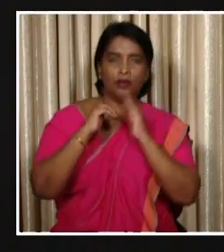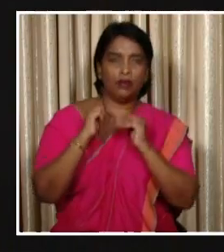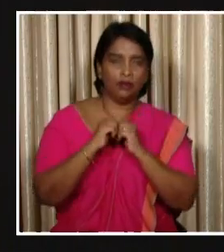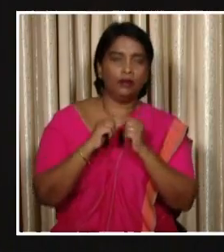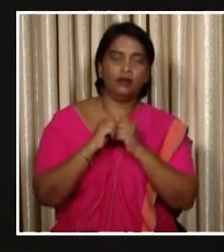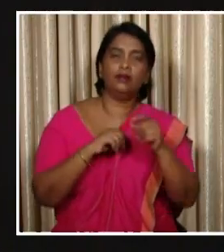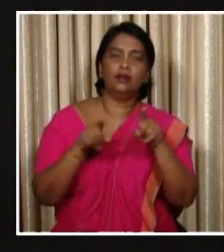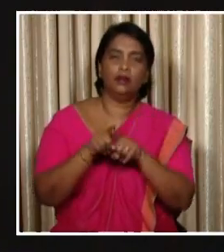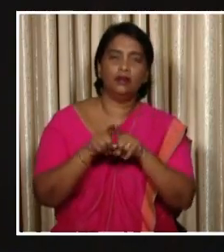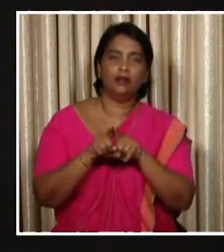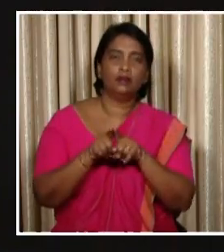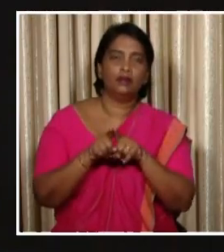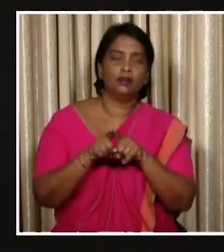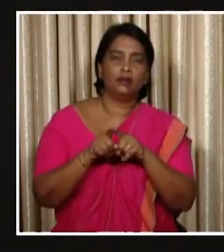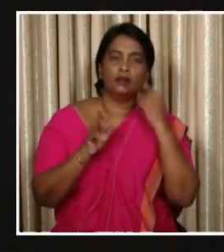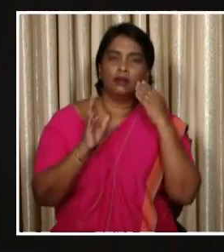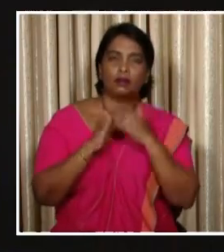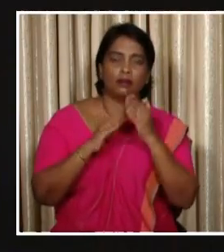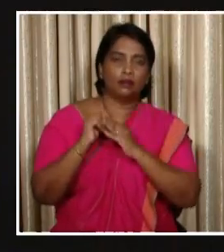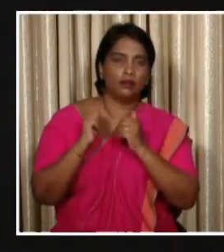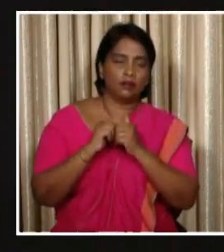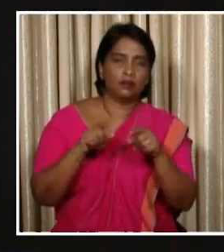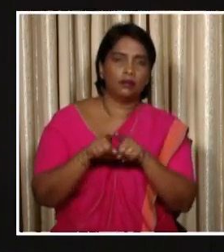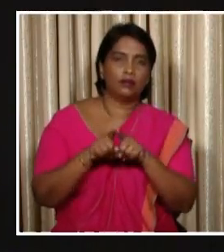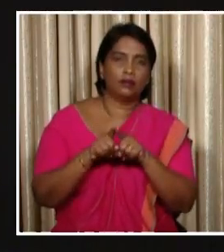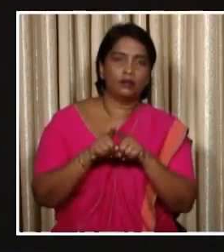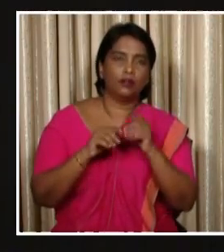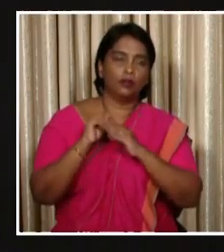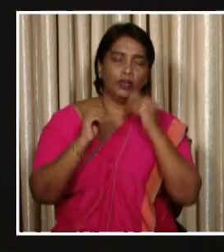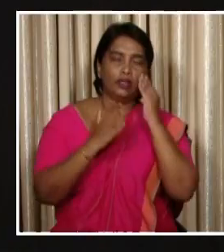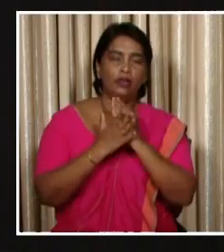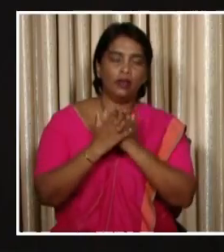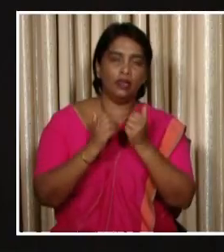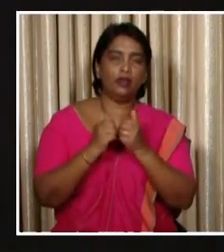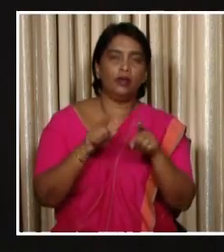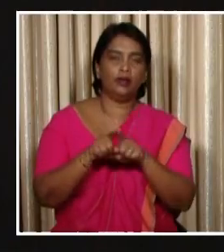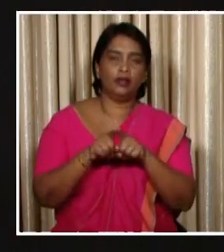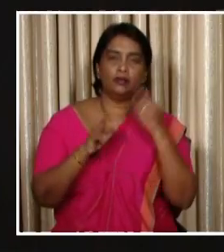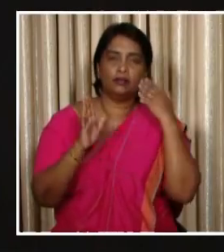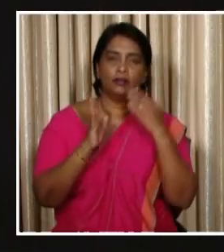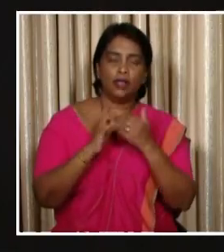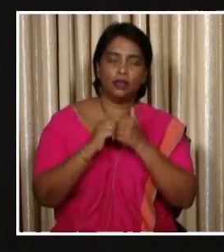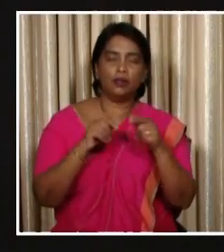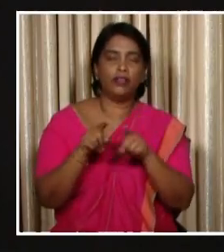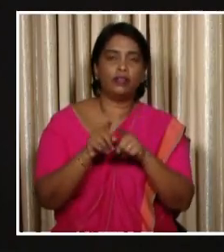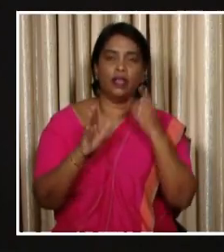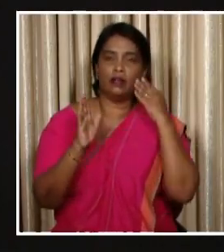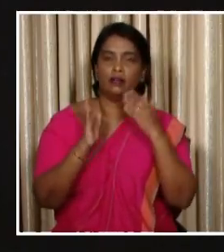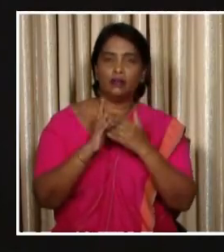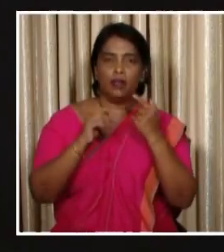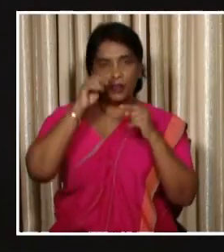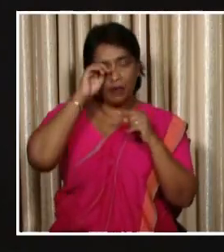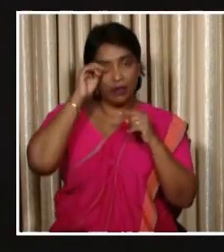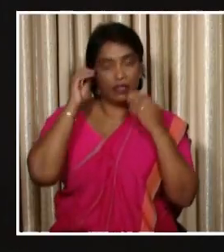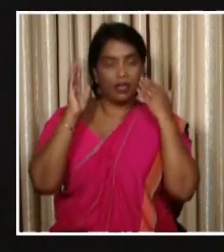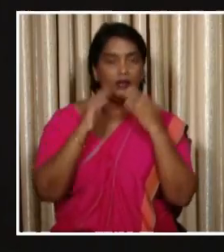now, several agreements have been signed. We have been blessed with the support that have been extended by Japan, India, as